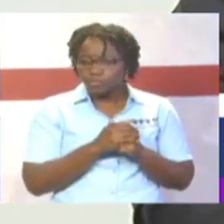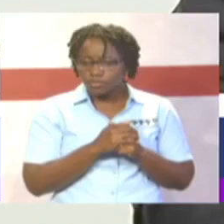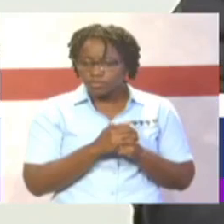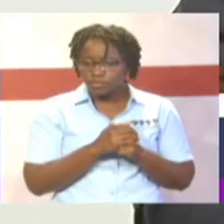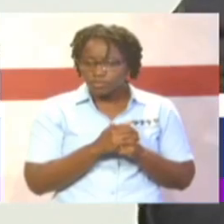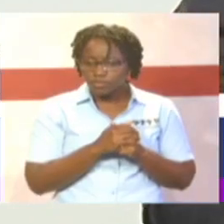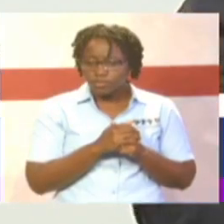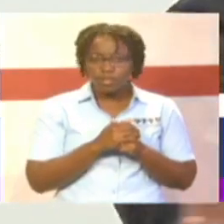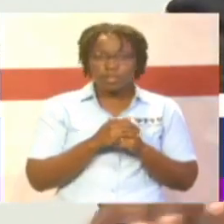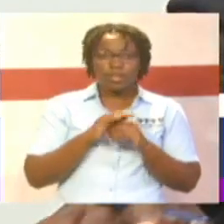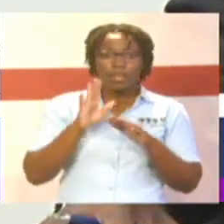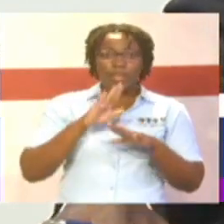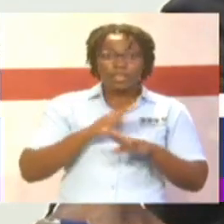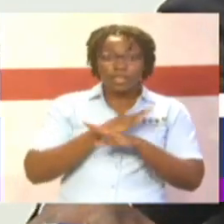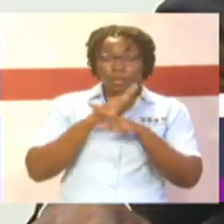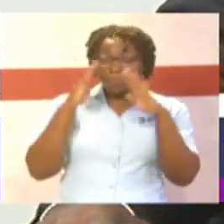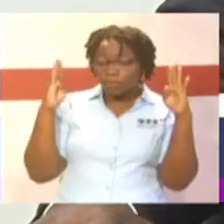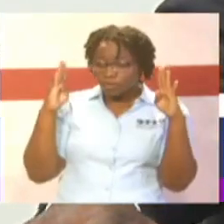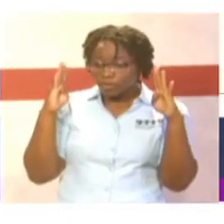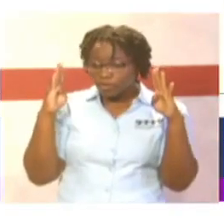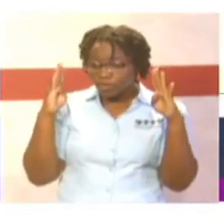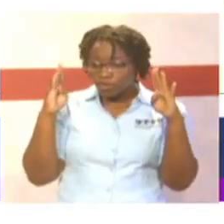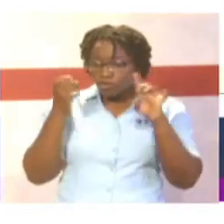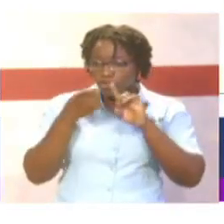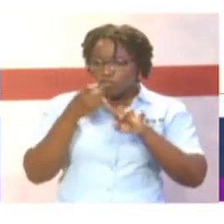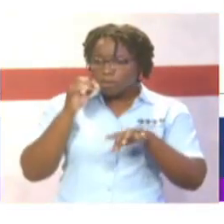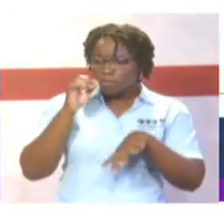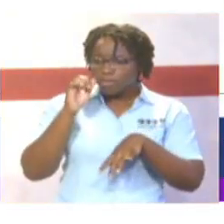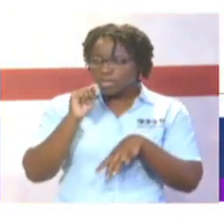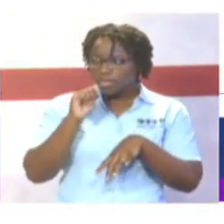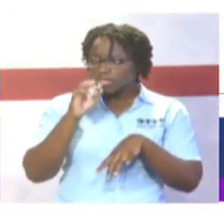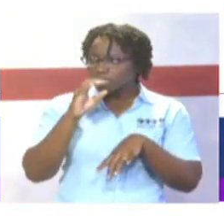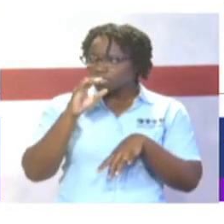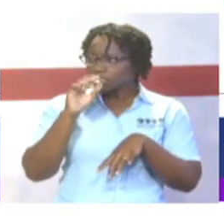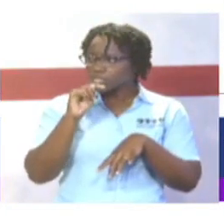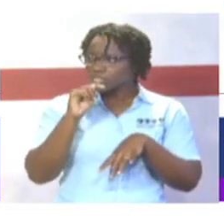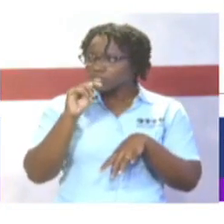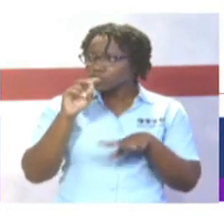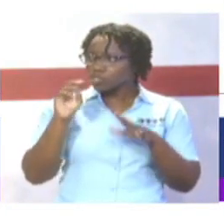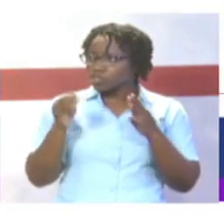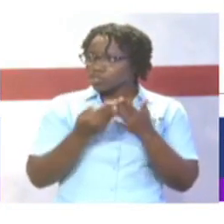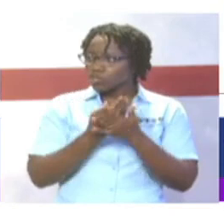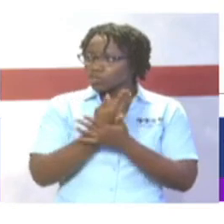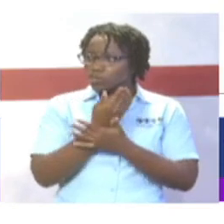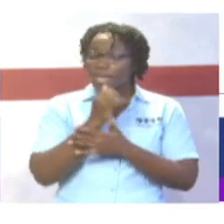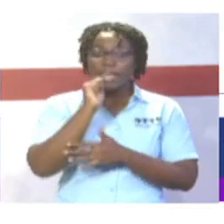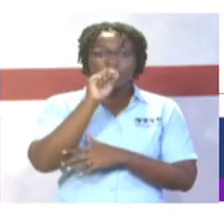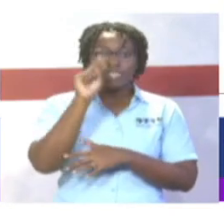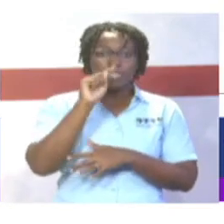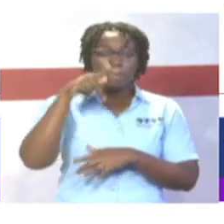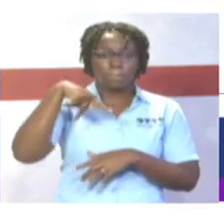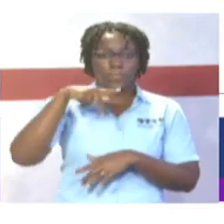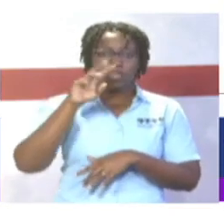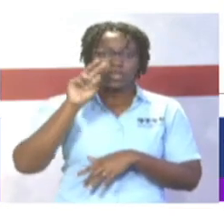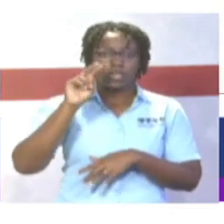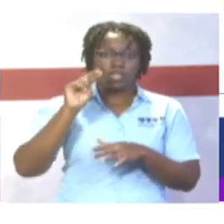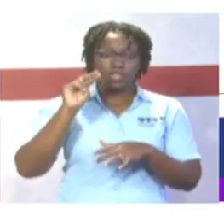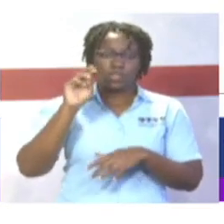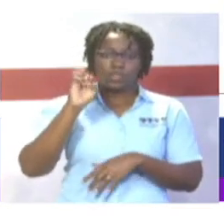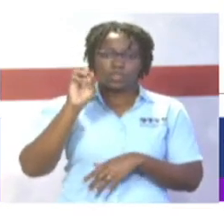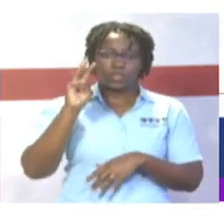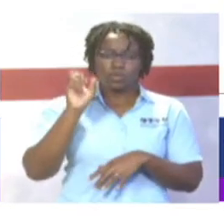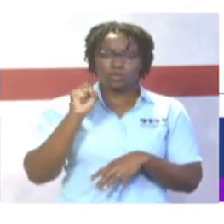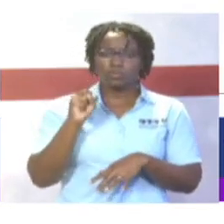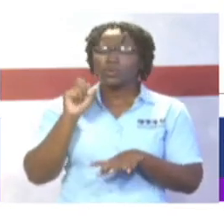Hi, AZP, good morning. Yes, This is good Swan morning. Wayo from azpnews.com. And my questions are to Dr. Hines. Given